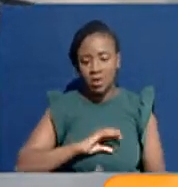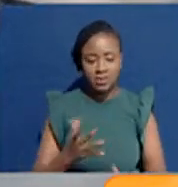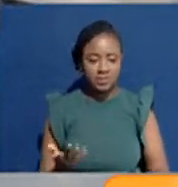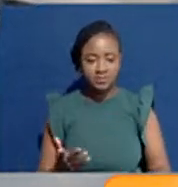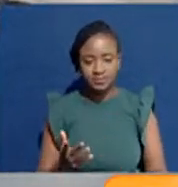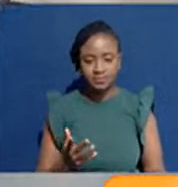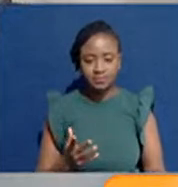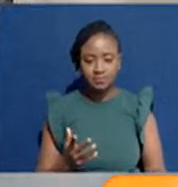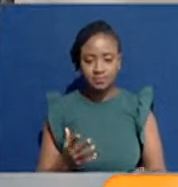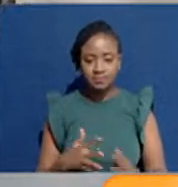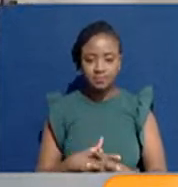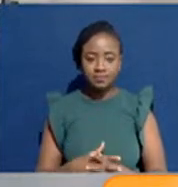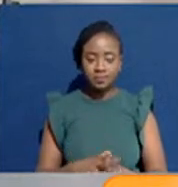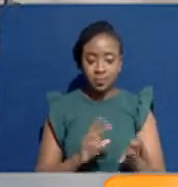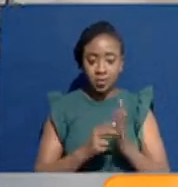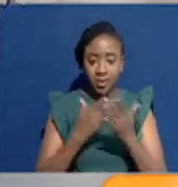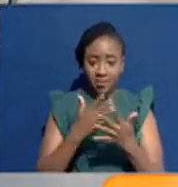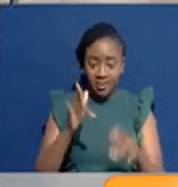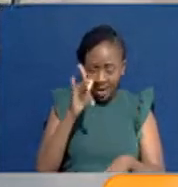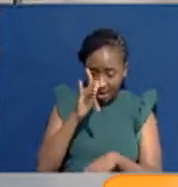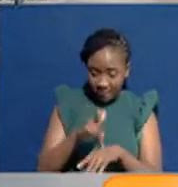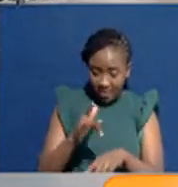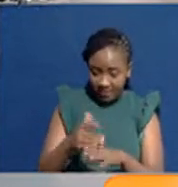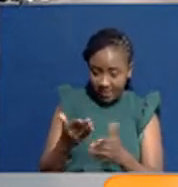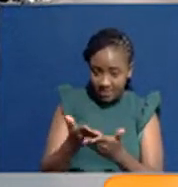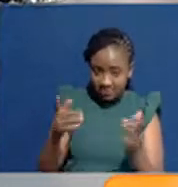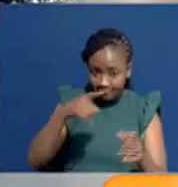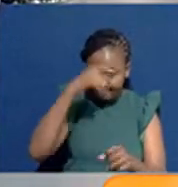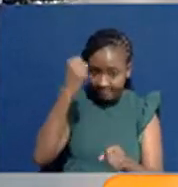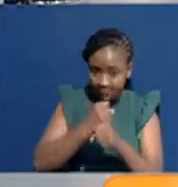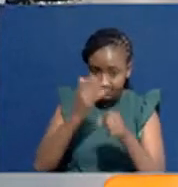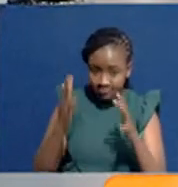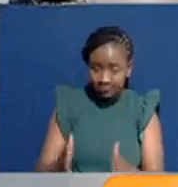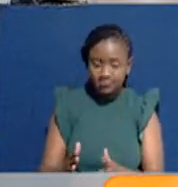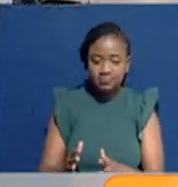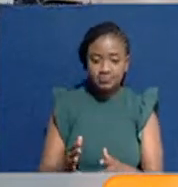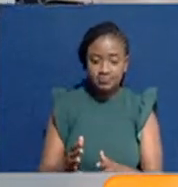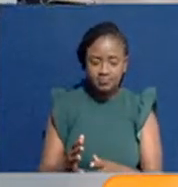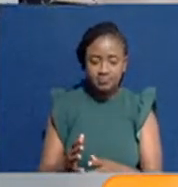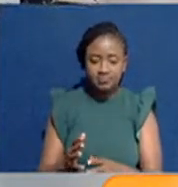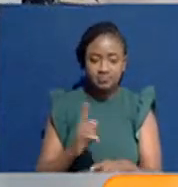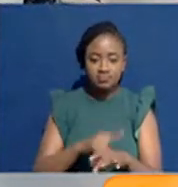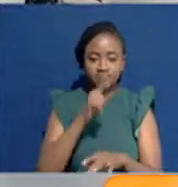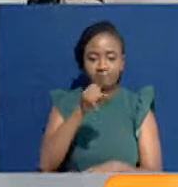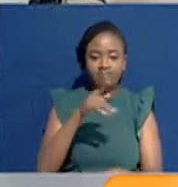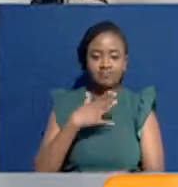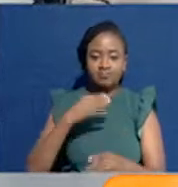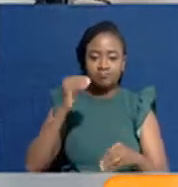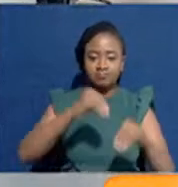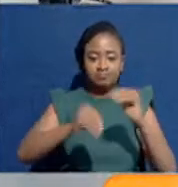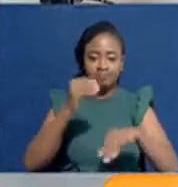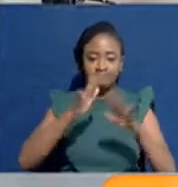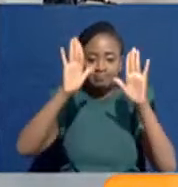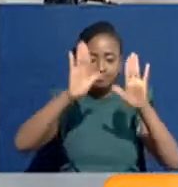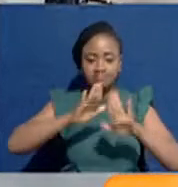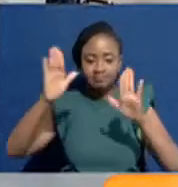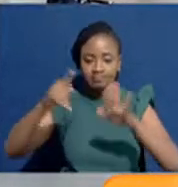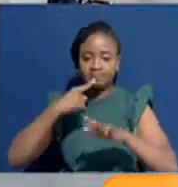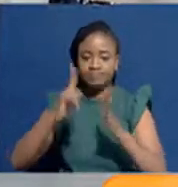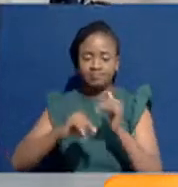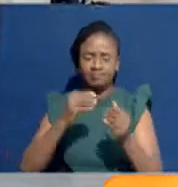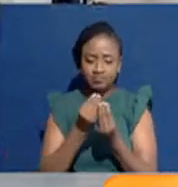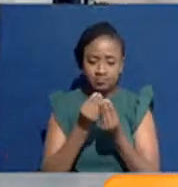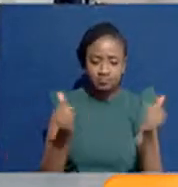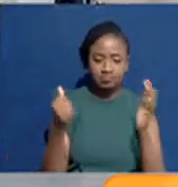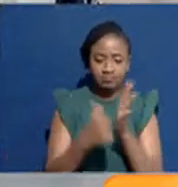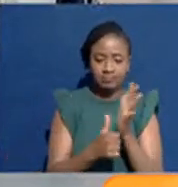things that are affecting the hustler that you came on a promise on. When you were vying for the elections, you told us that you're going to deal with issues to do with the